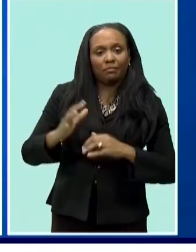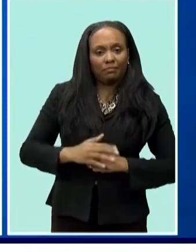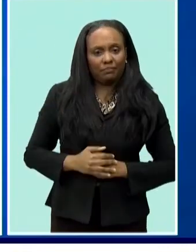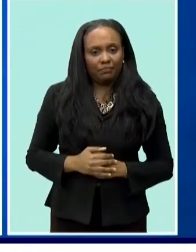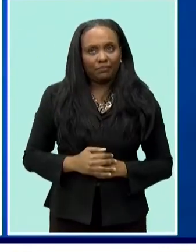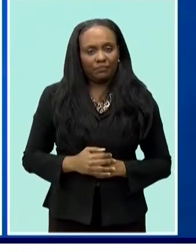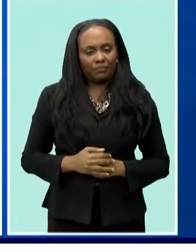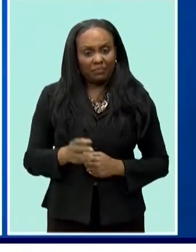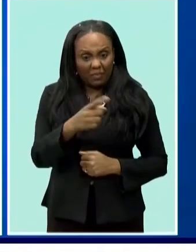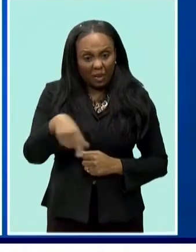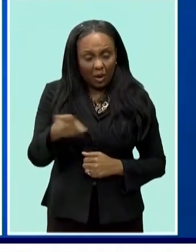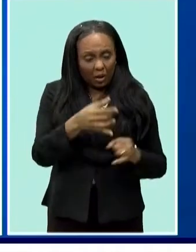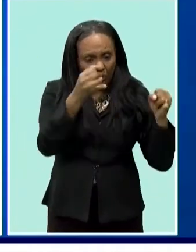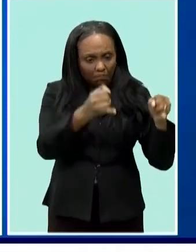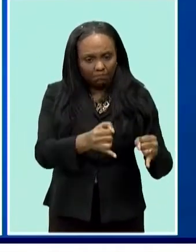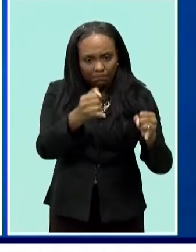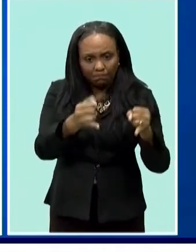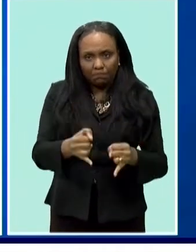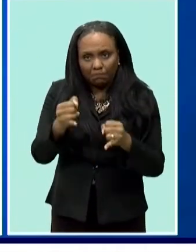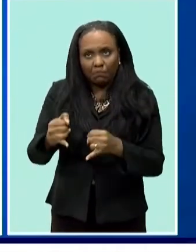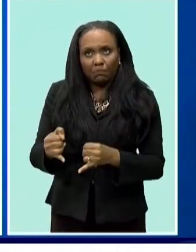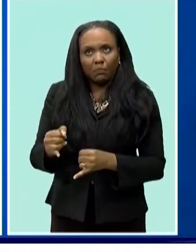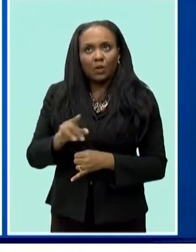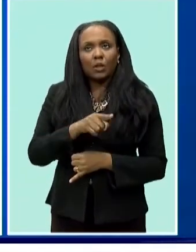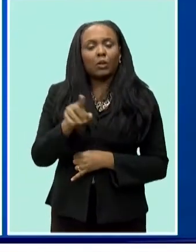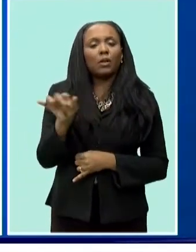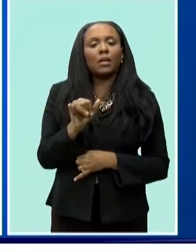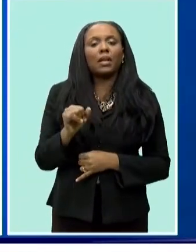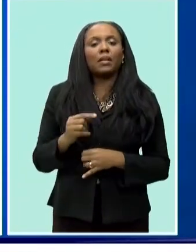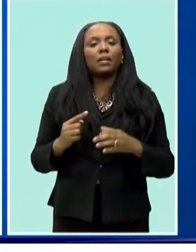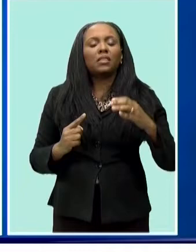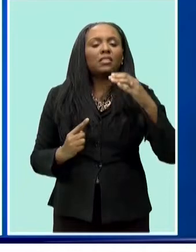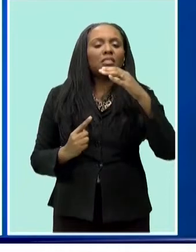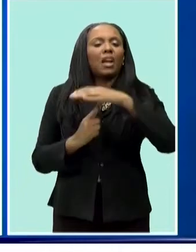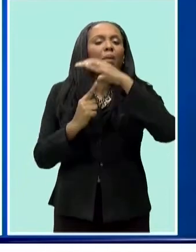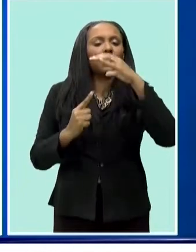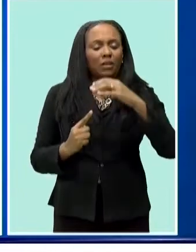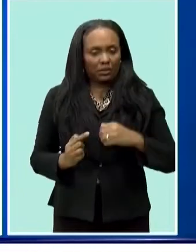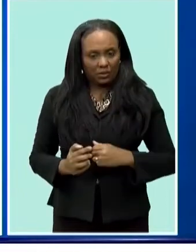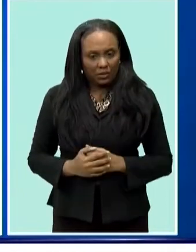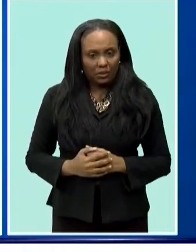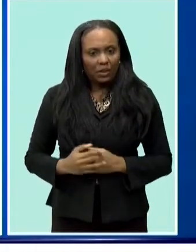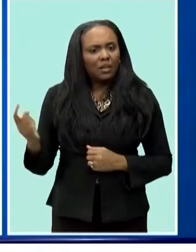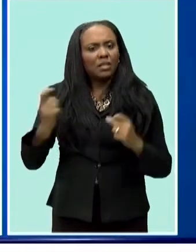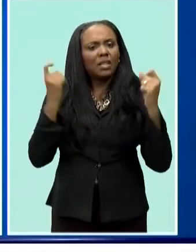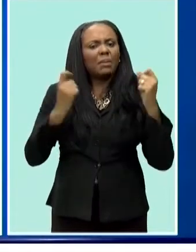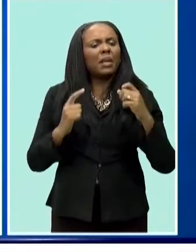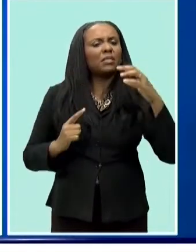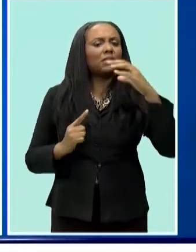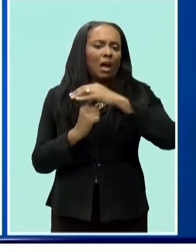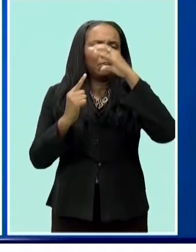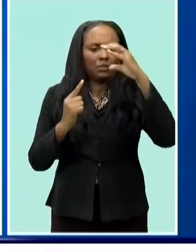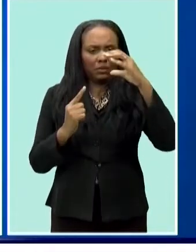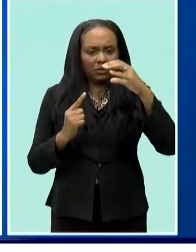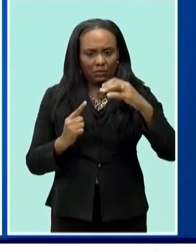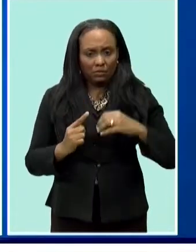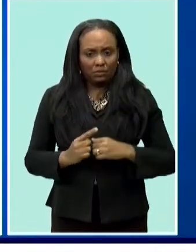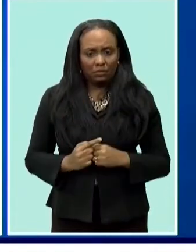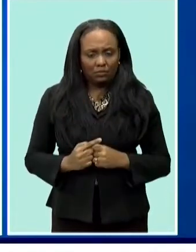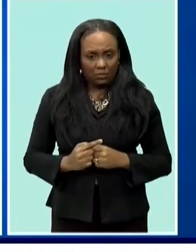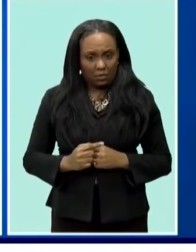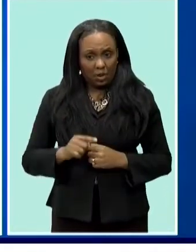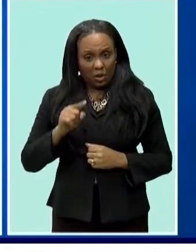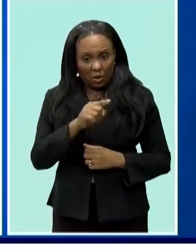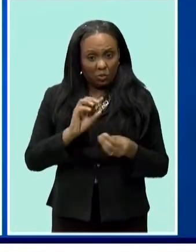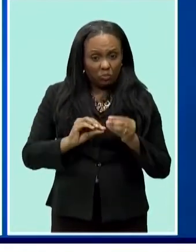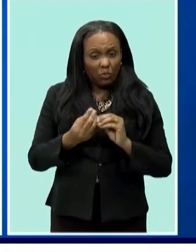individuals who have that champion within you. Celebrate that champion in all that you